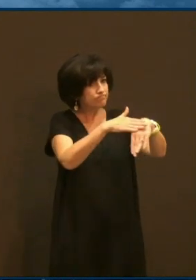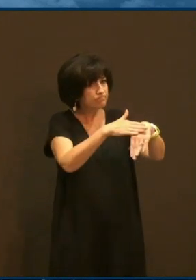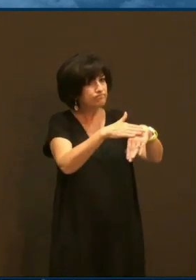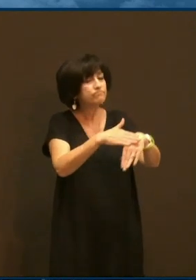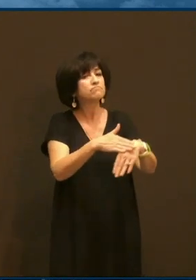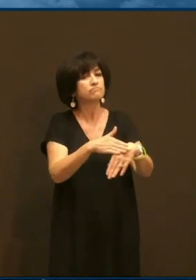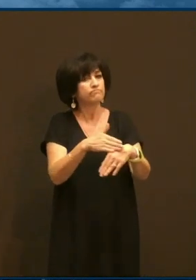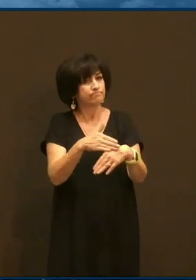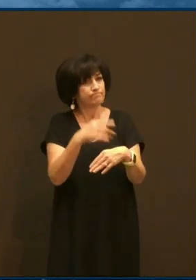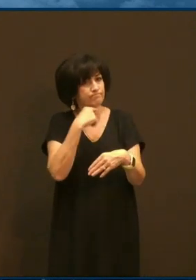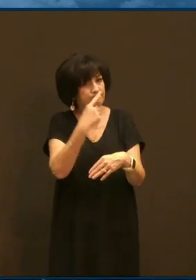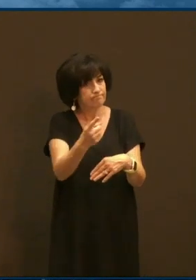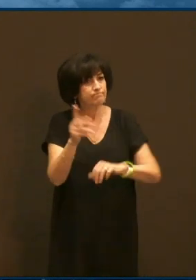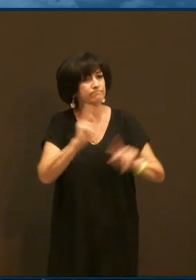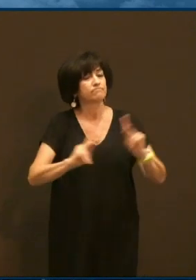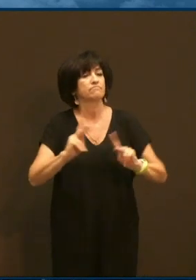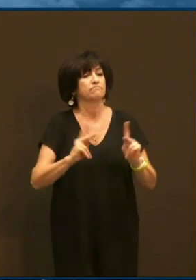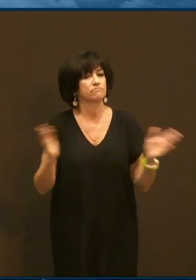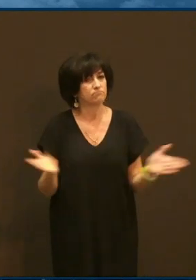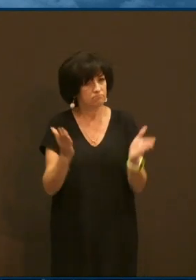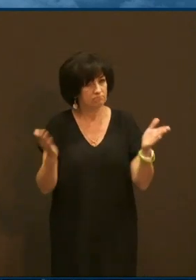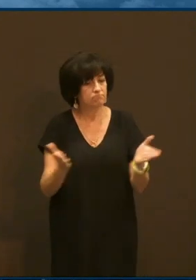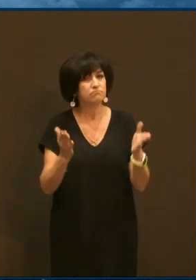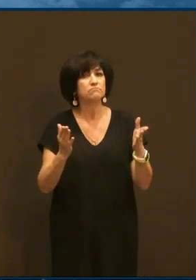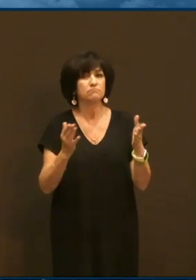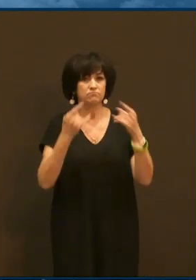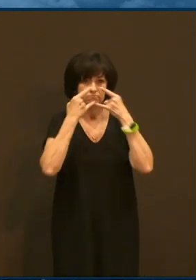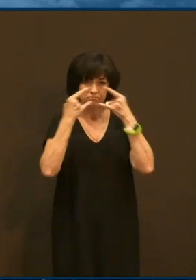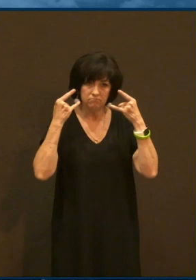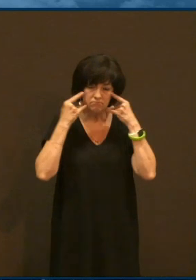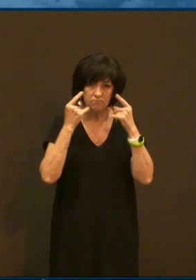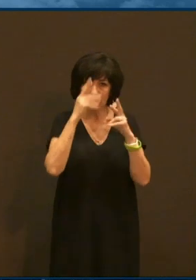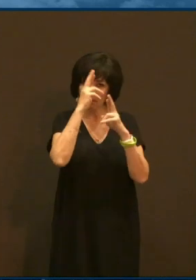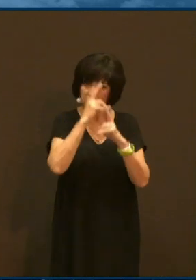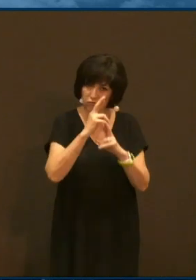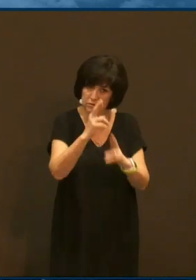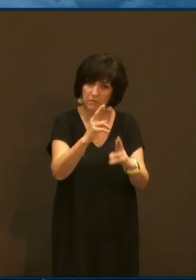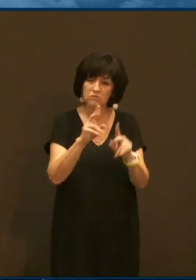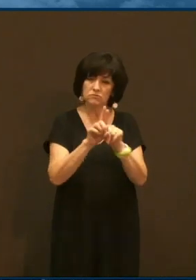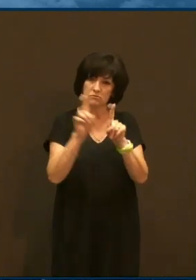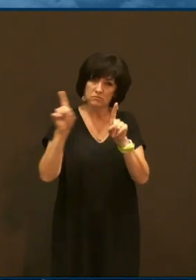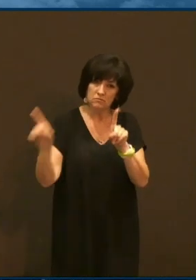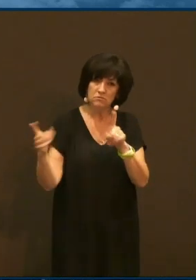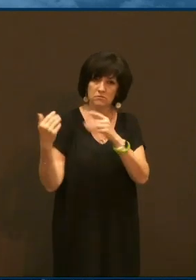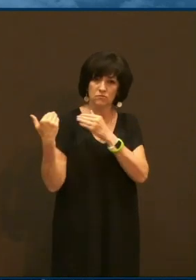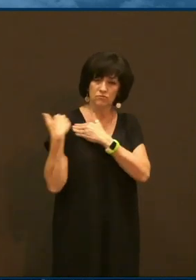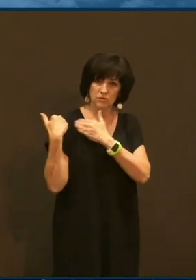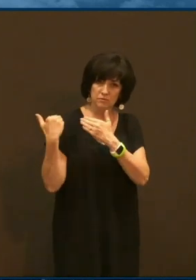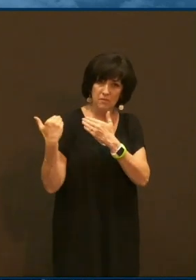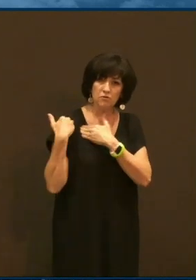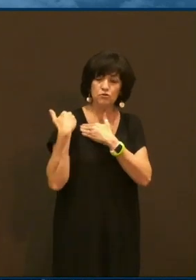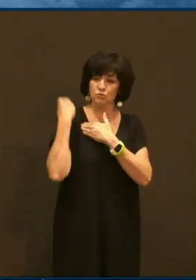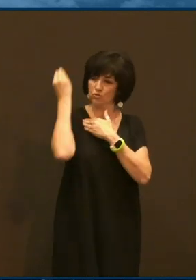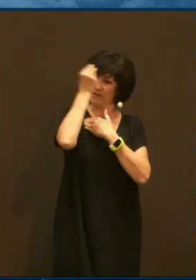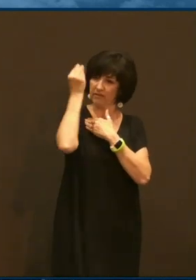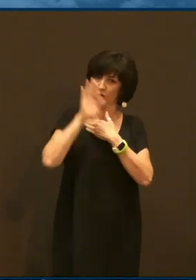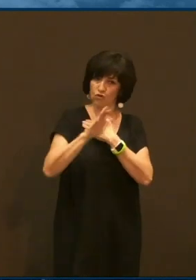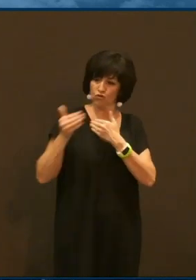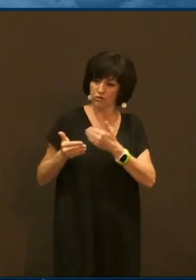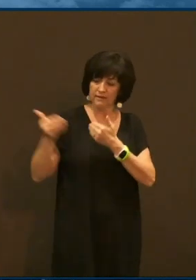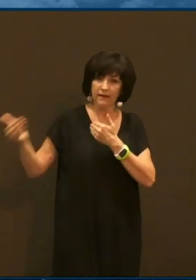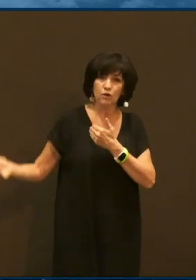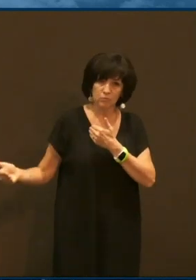and face wearing when in public. Be respectful, be responsible, think about your neighbor, wear a face